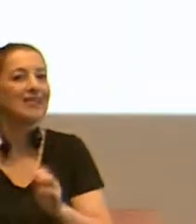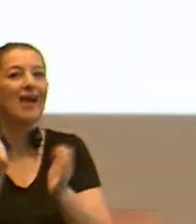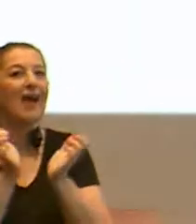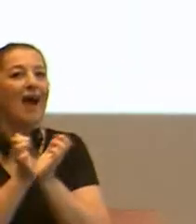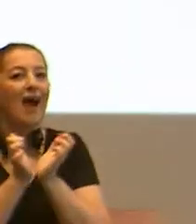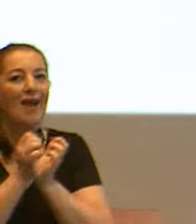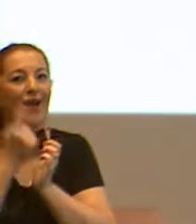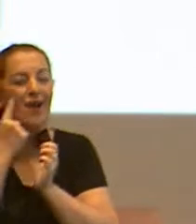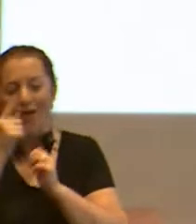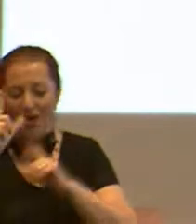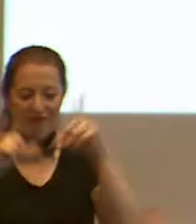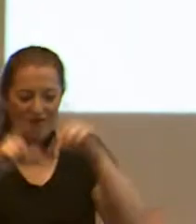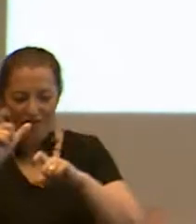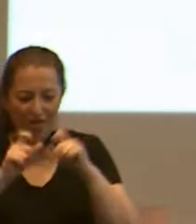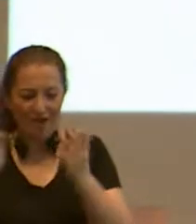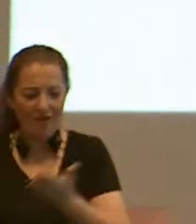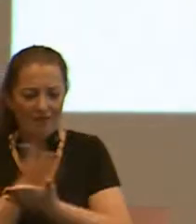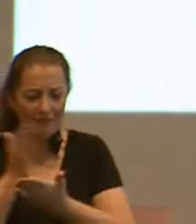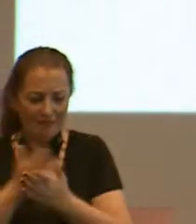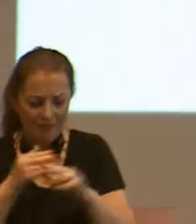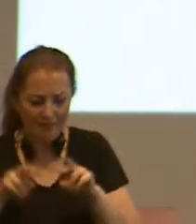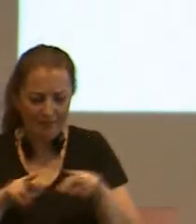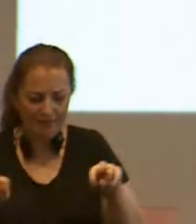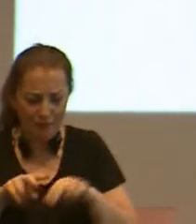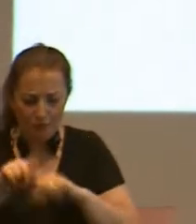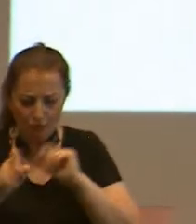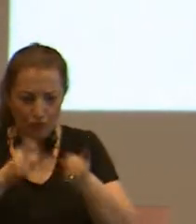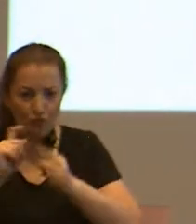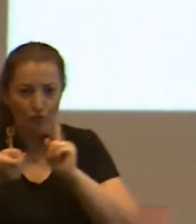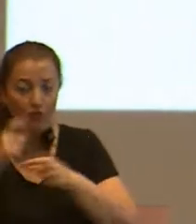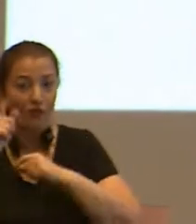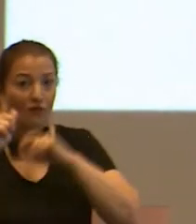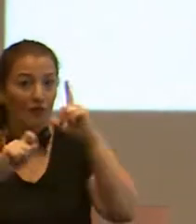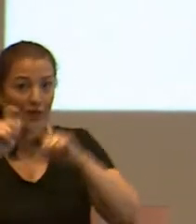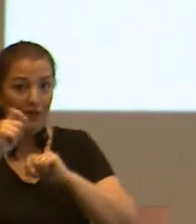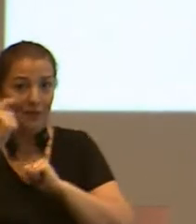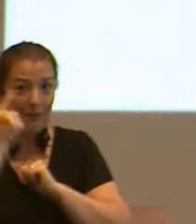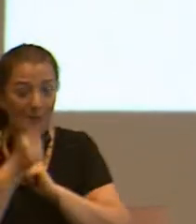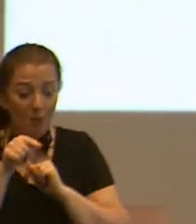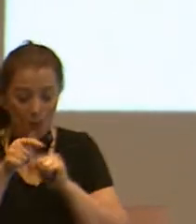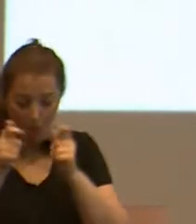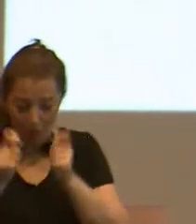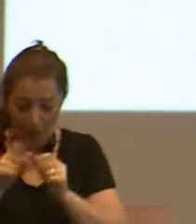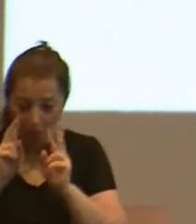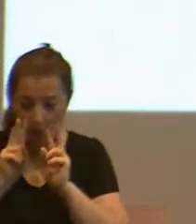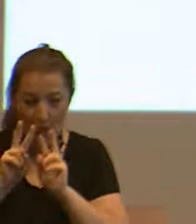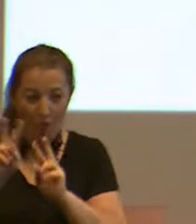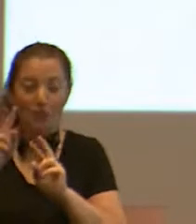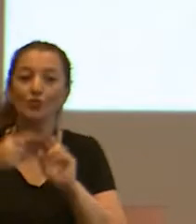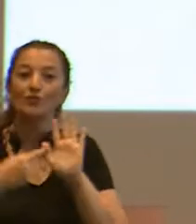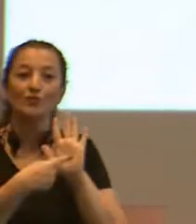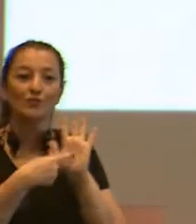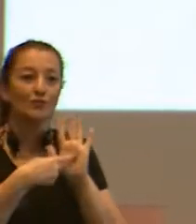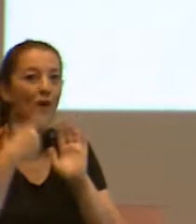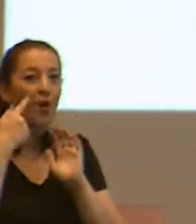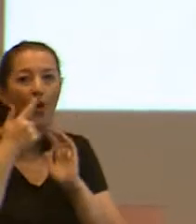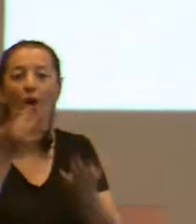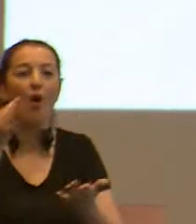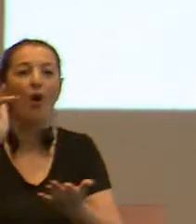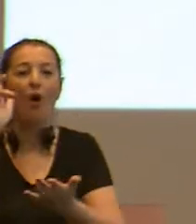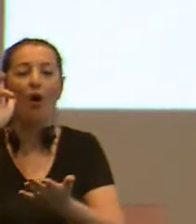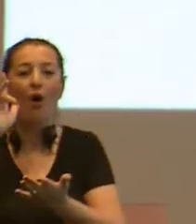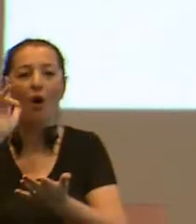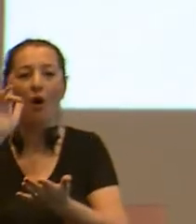argentina and he starts going through his family photos from the past and he finds one of the